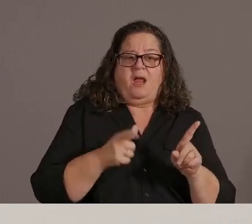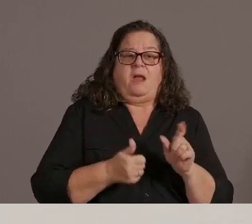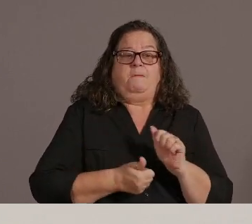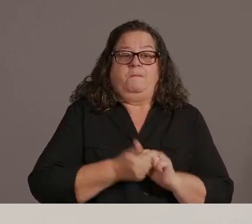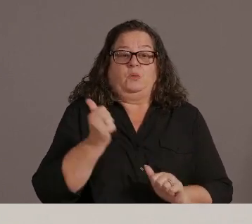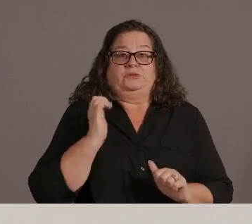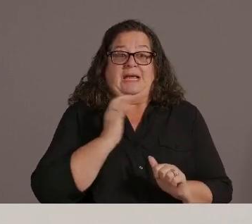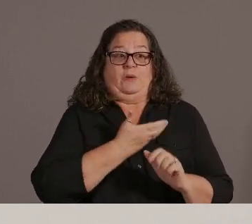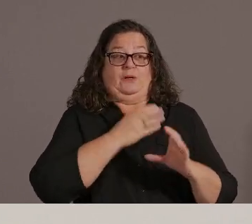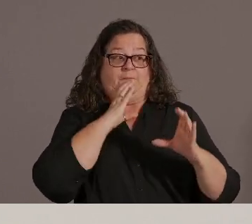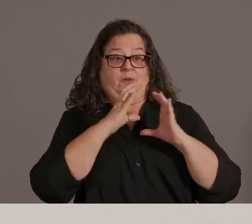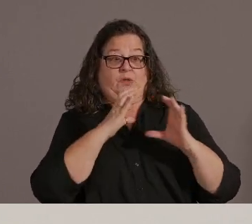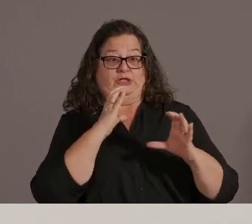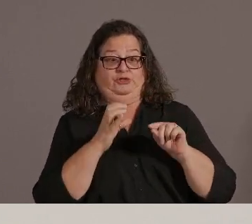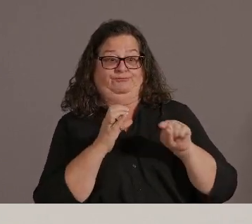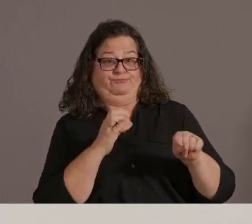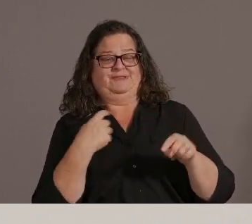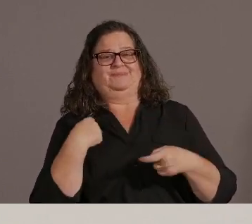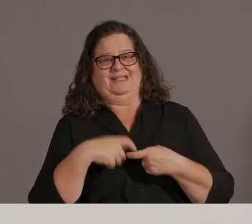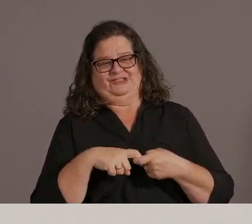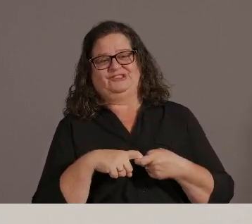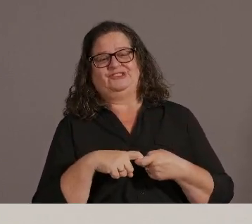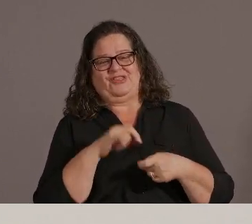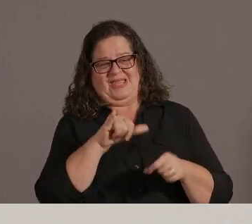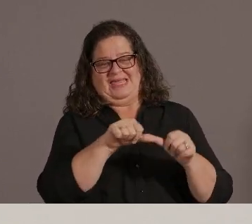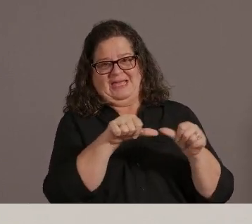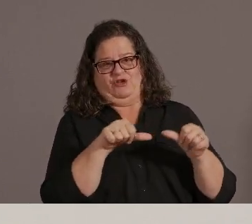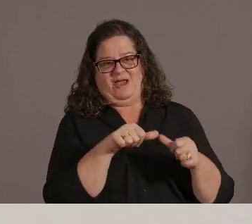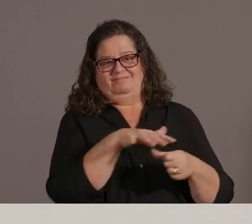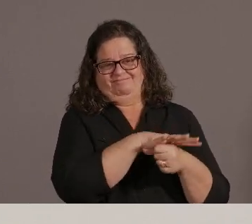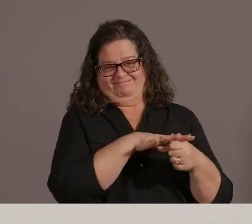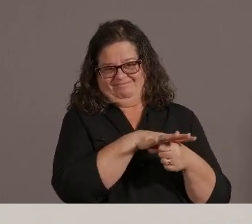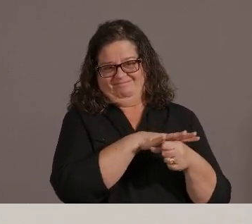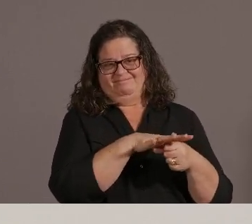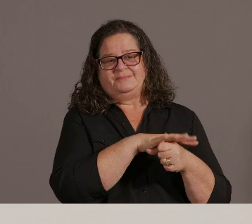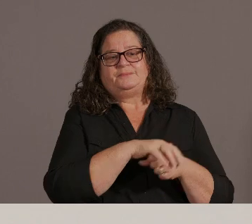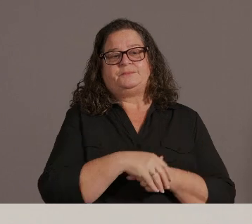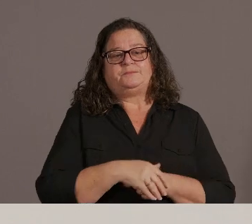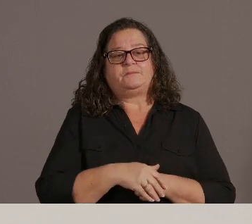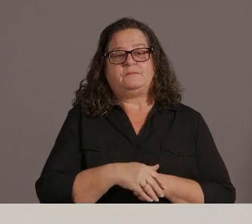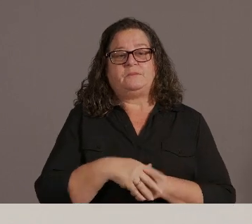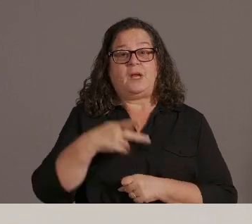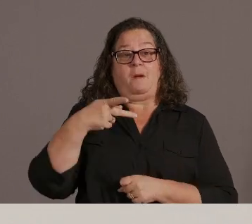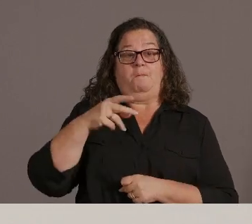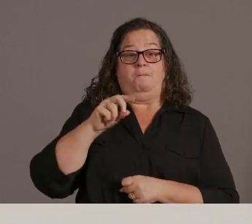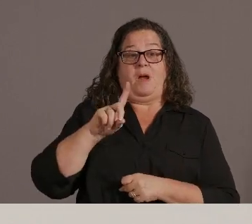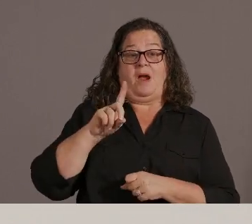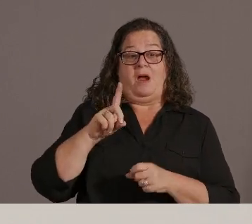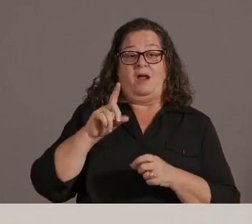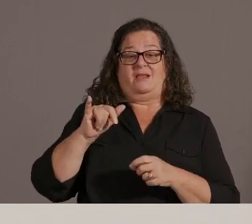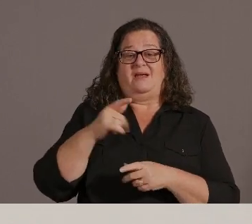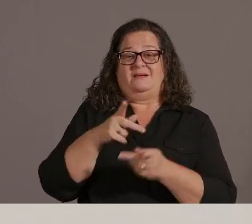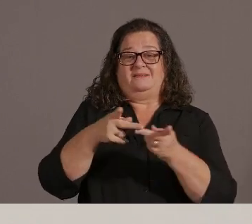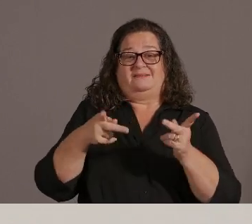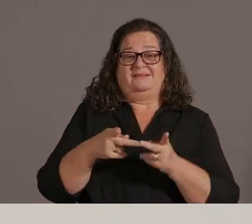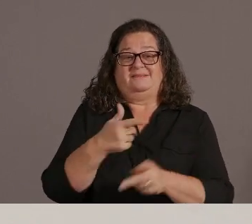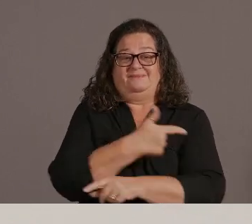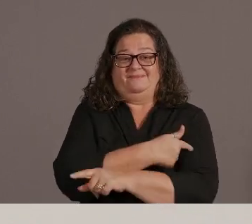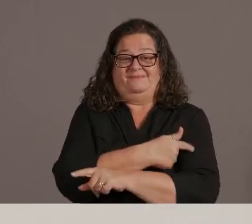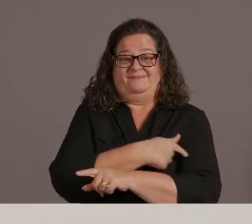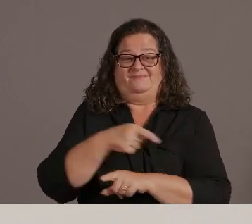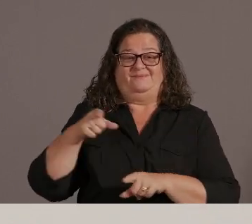the individuals where they are. Our pod vaccine scheduler has been translated to Spanish, and